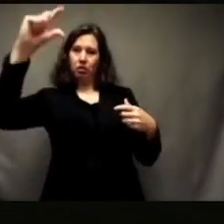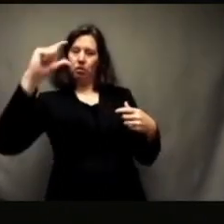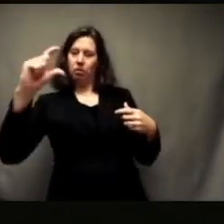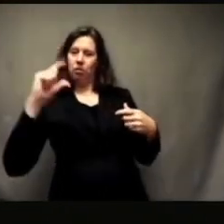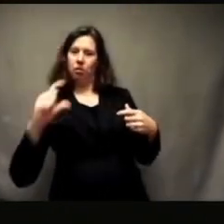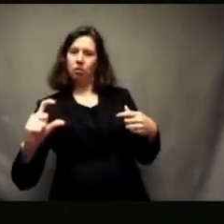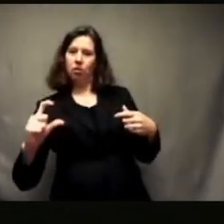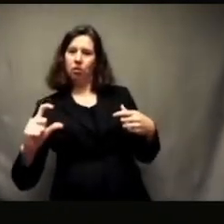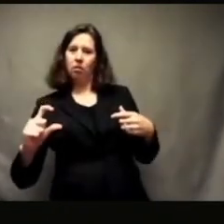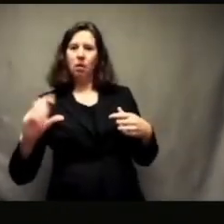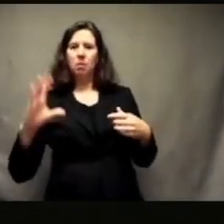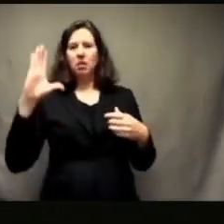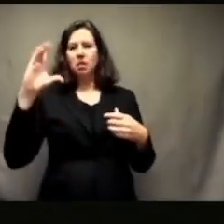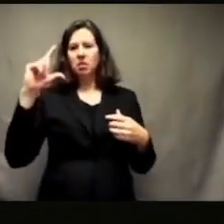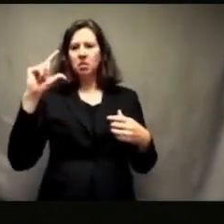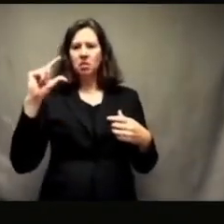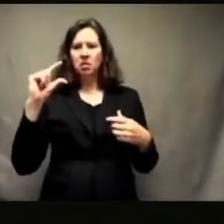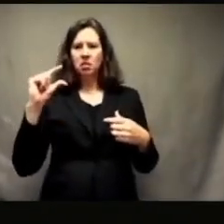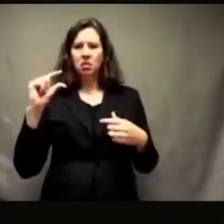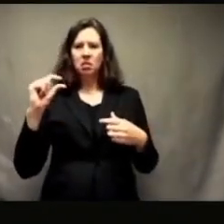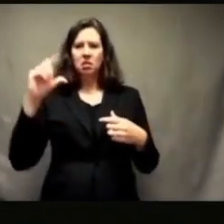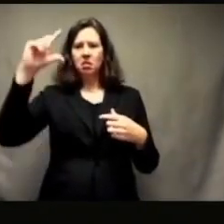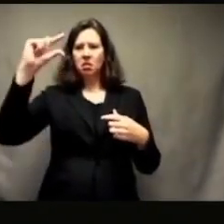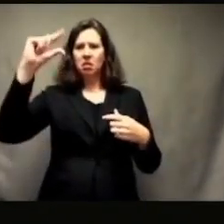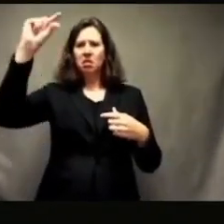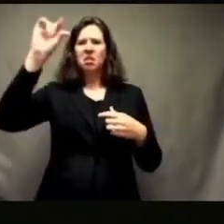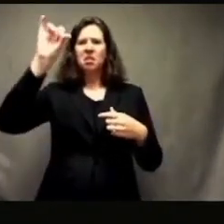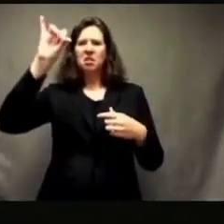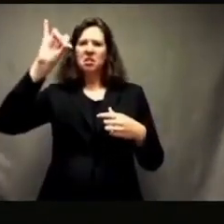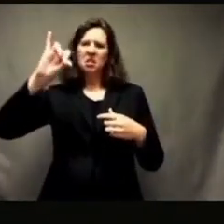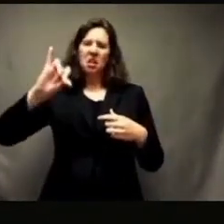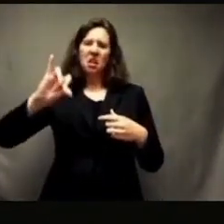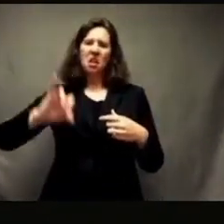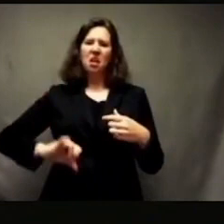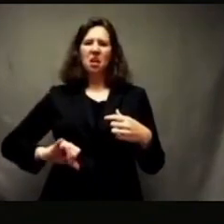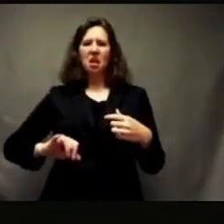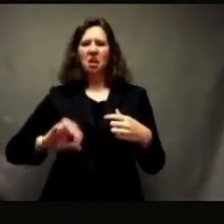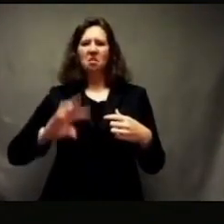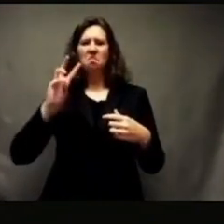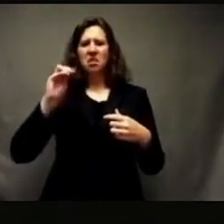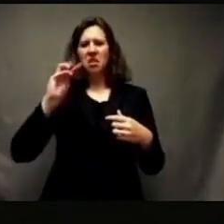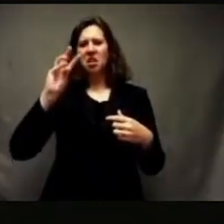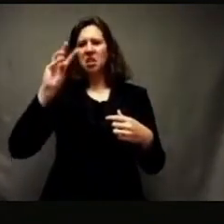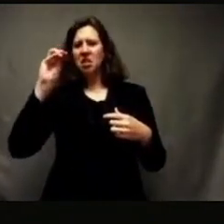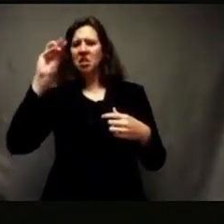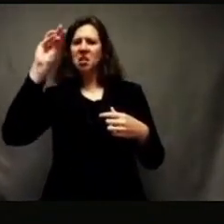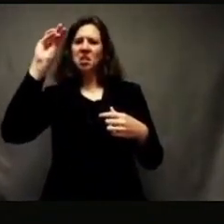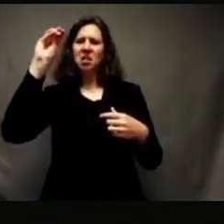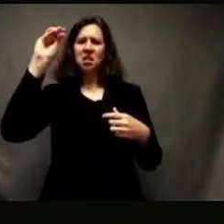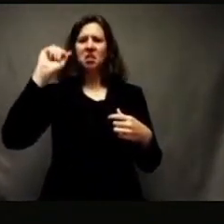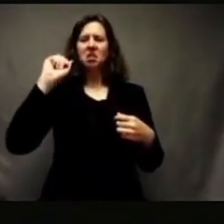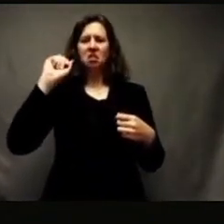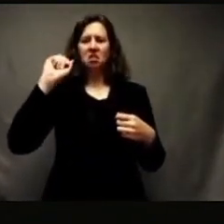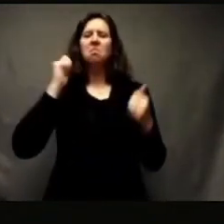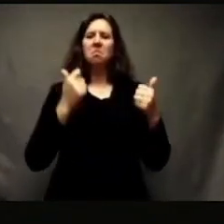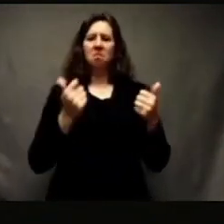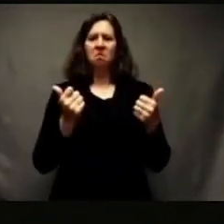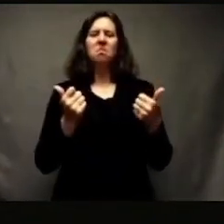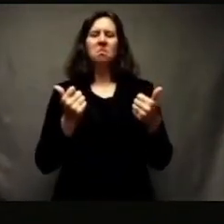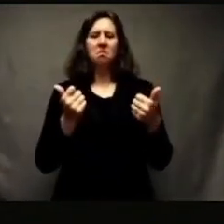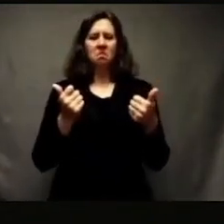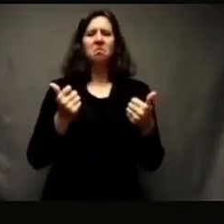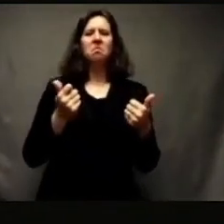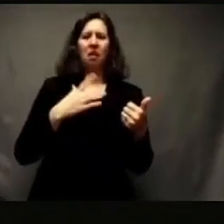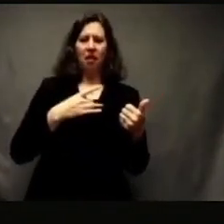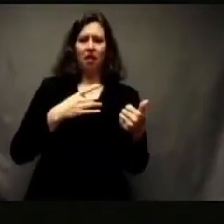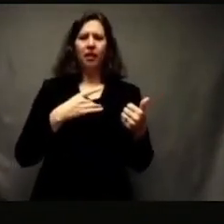fish also around the same size. Yeah, that looks good. I'll change that for all the other sea creatures,